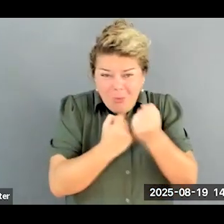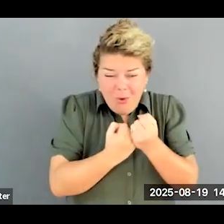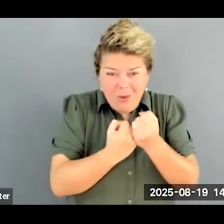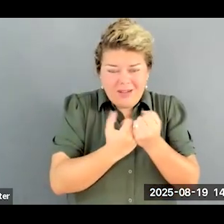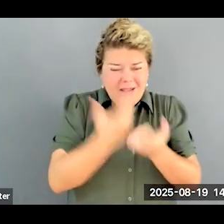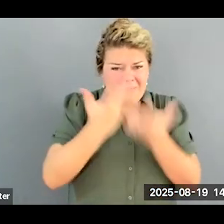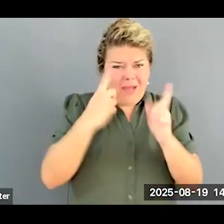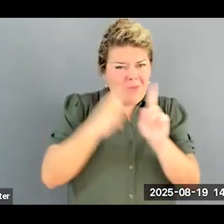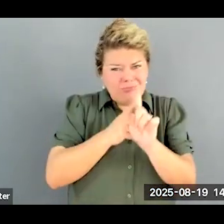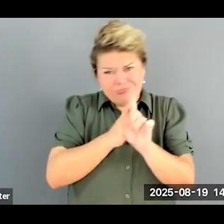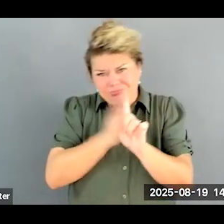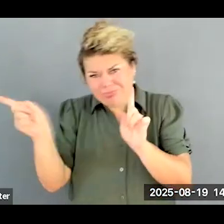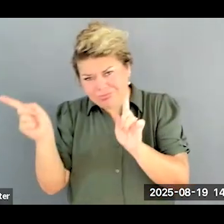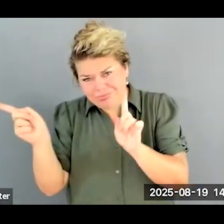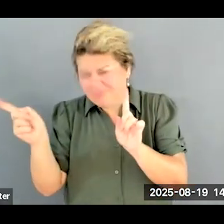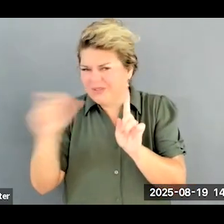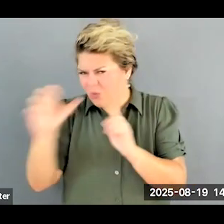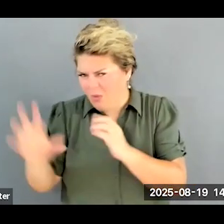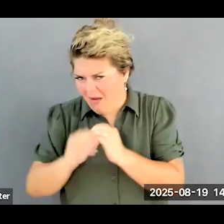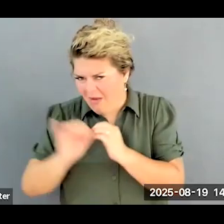readers, even if it is interesting.